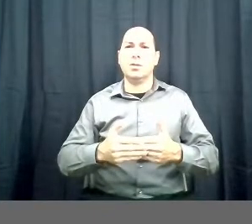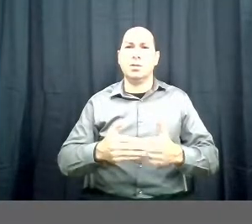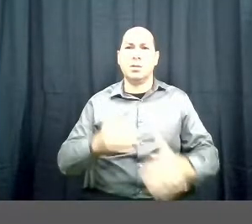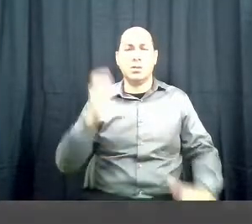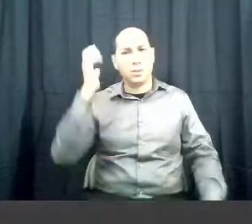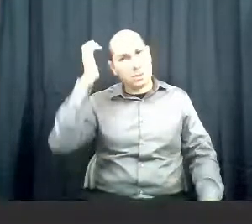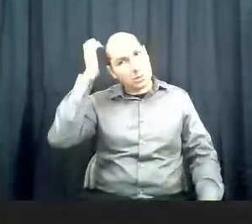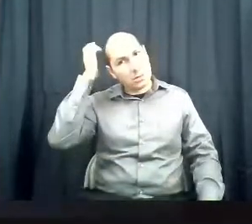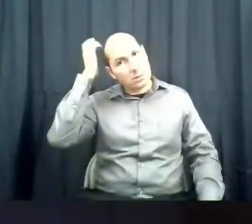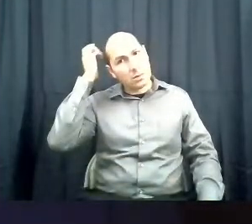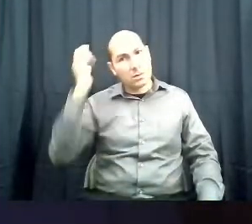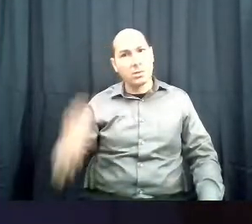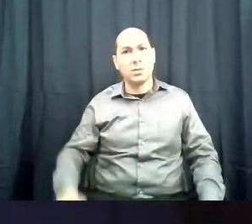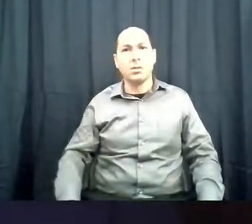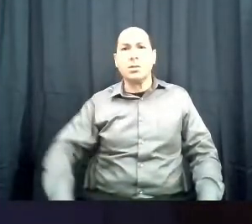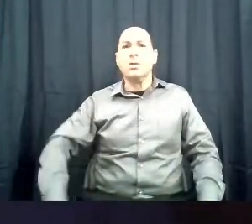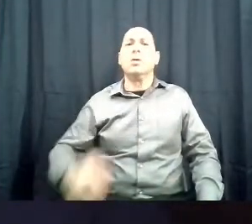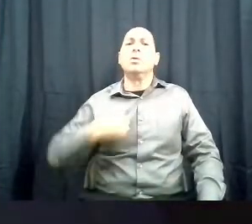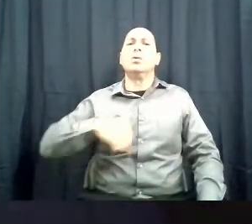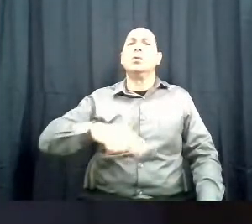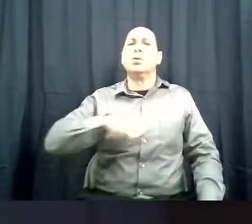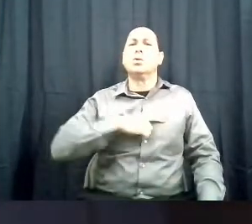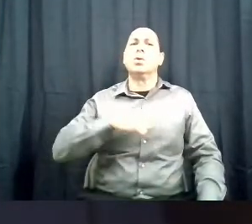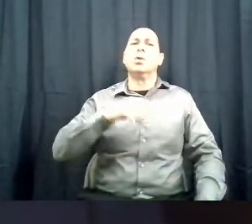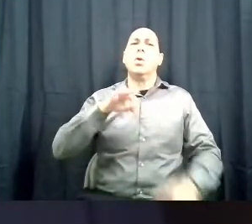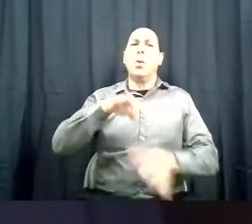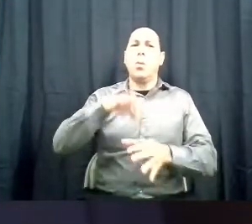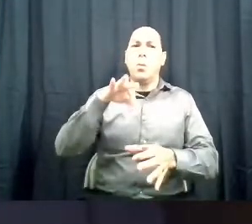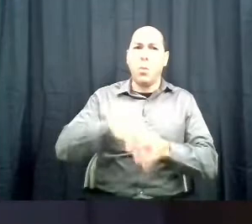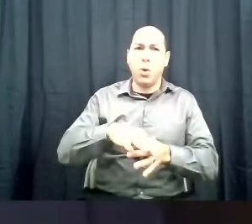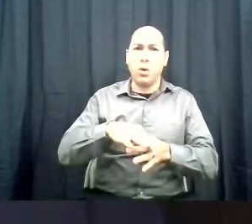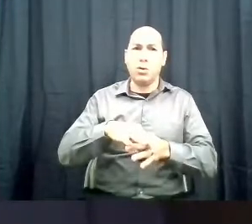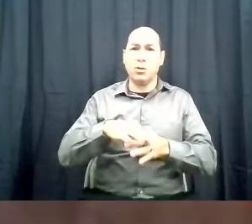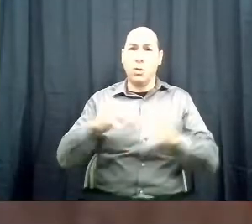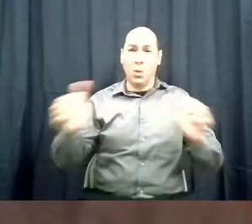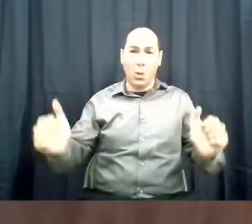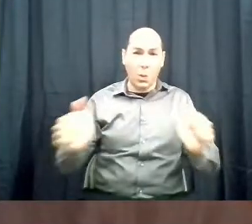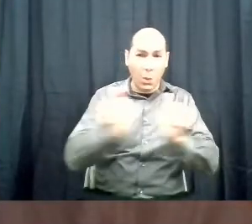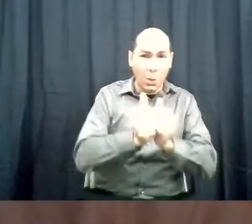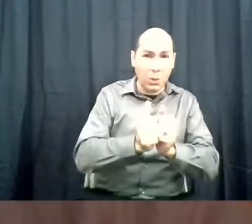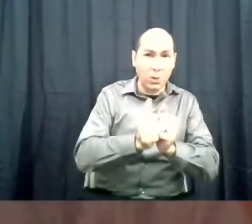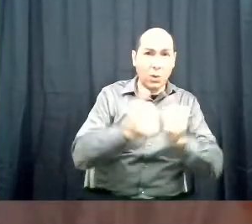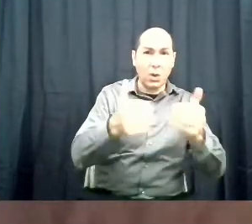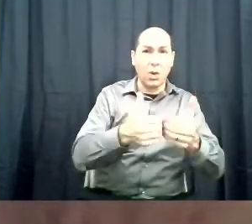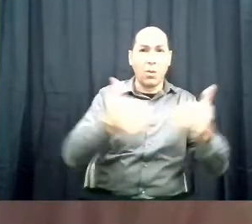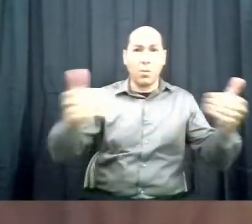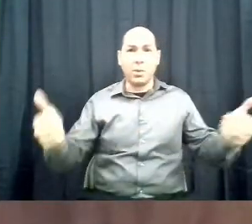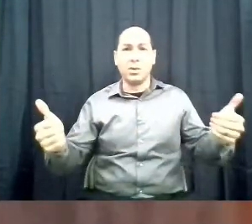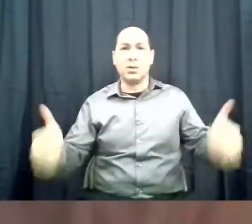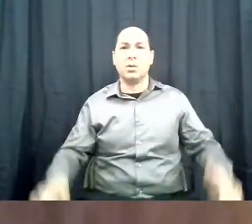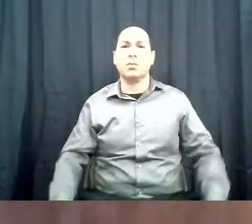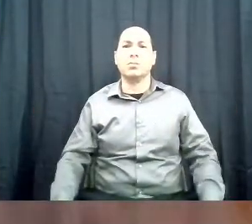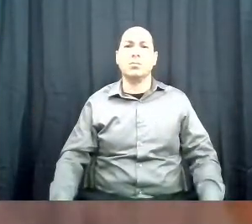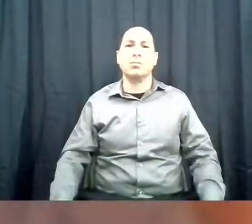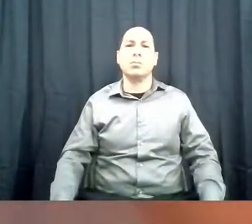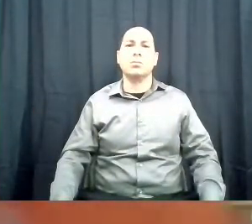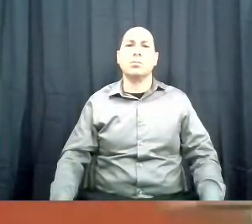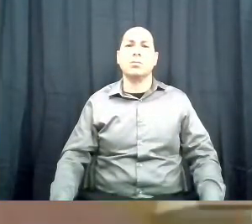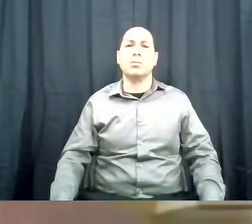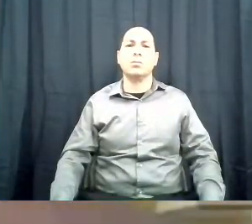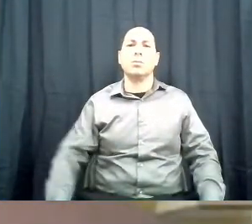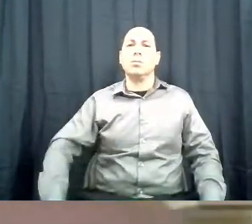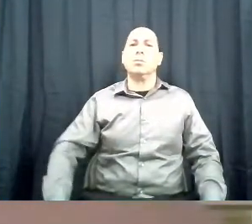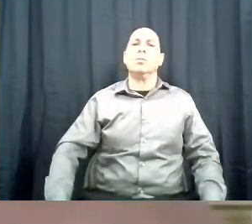these two together, or should we vote on them separately? You can vote together. The resolution can